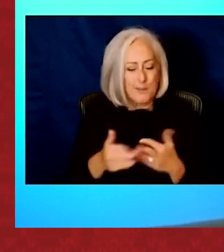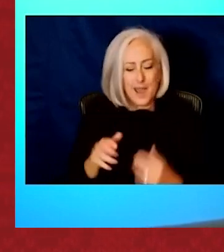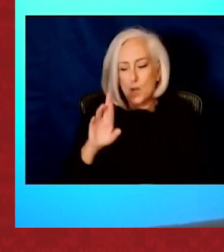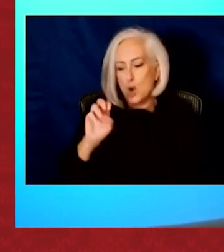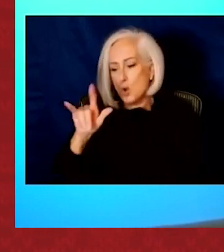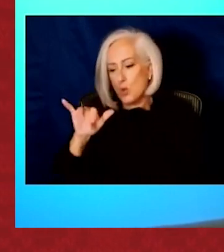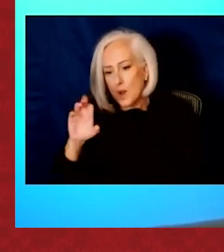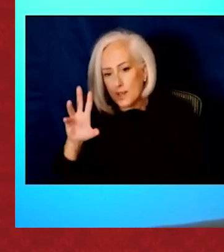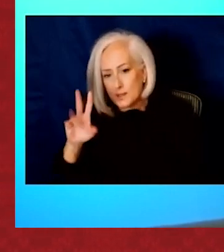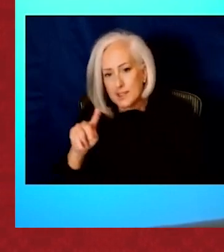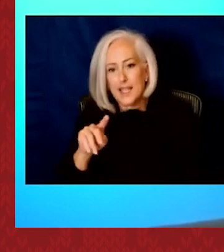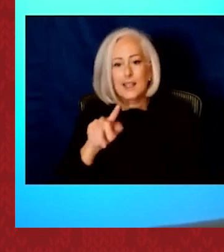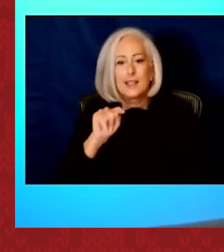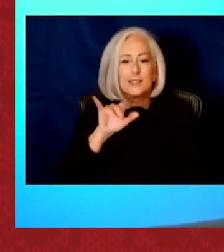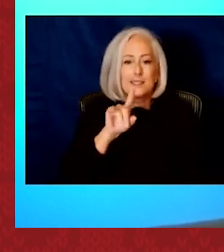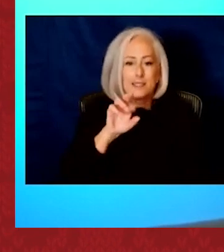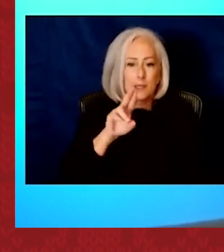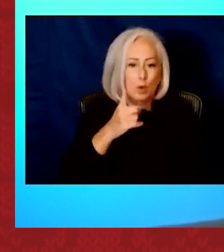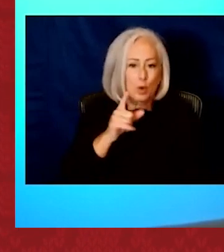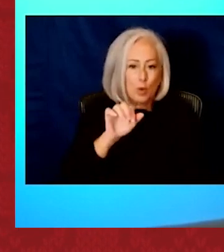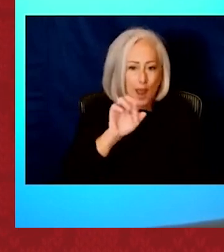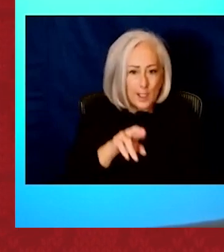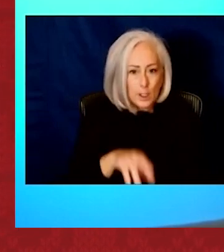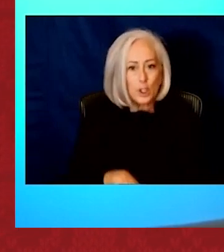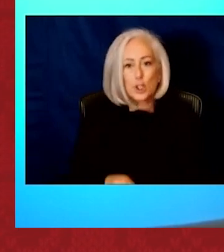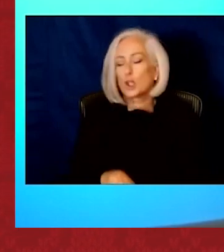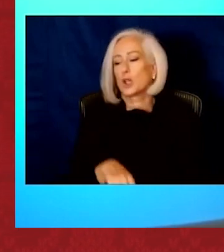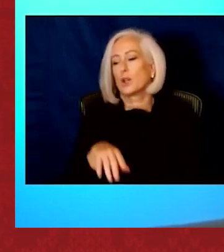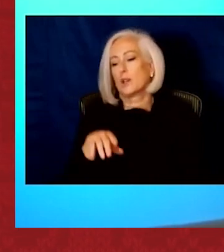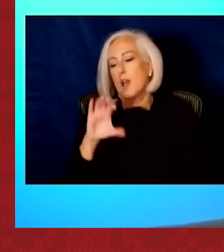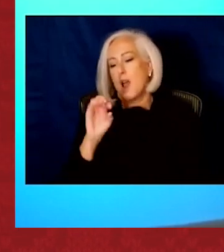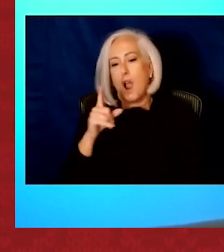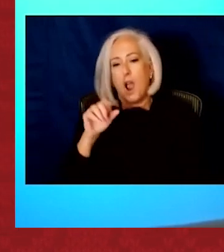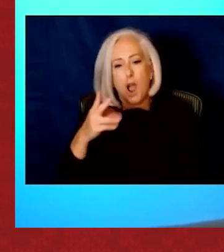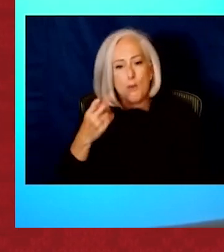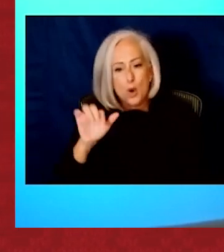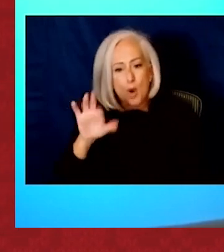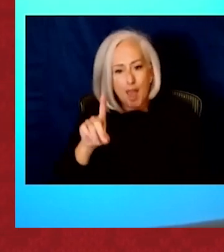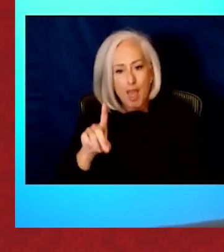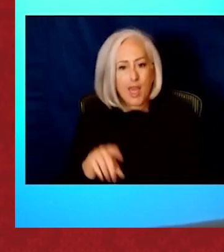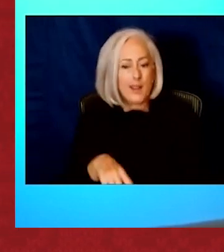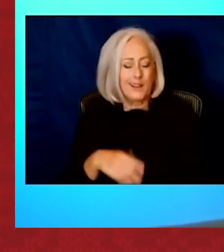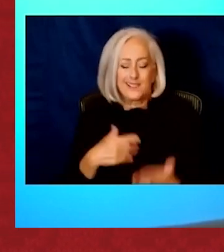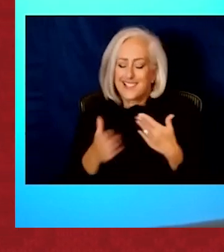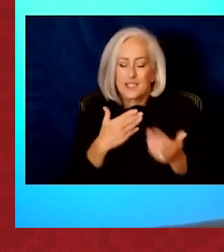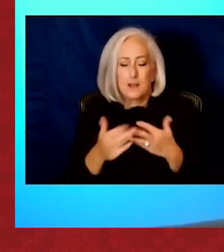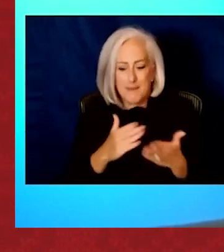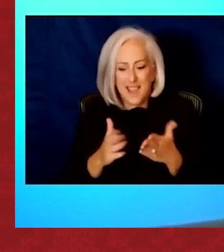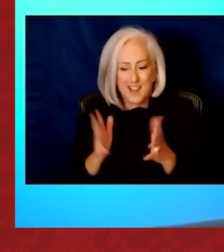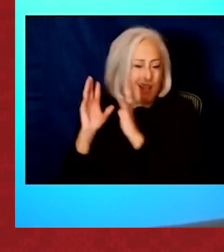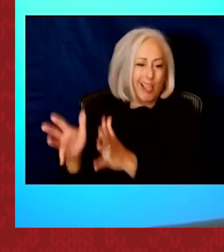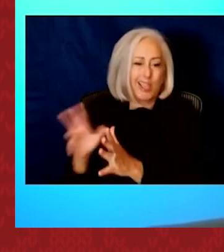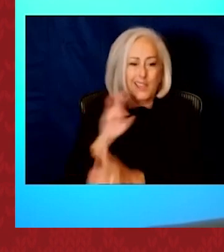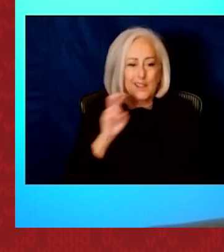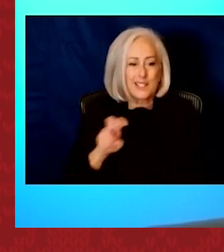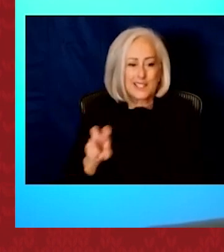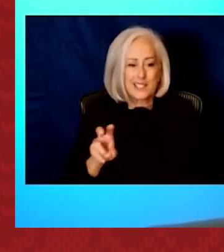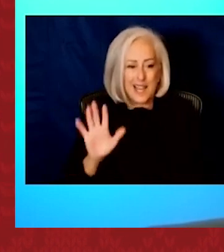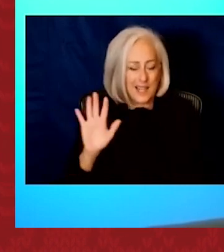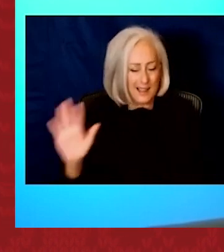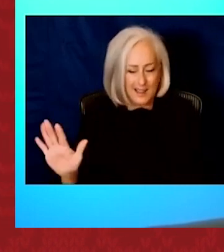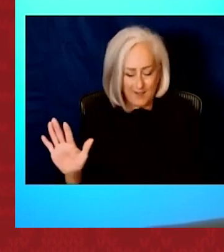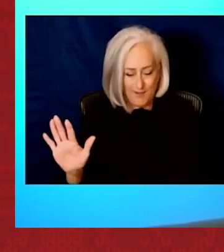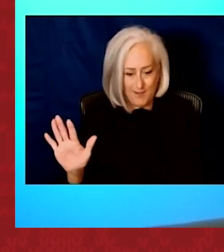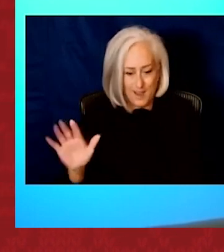rattler. It's a one-size-fits-all antivenom, so we're fortunate. So just leave the snake alone, because there's a lot of people who end up getting bit a